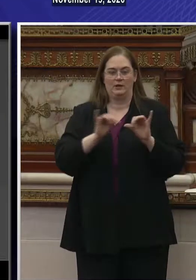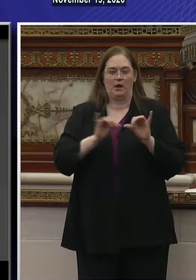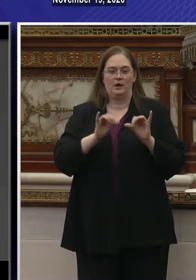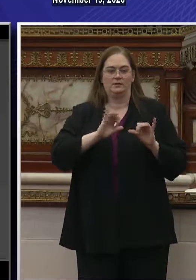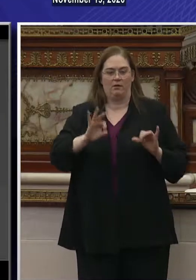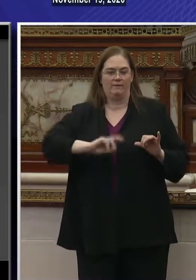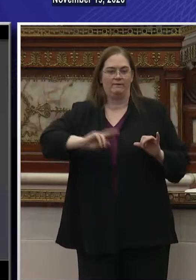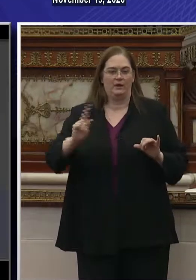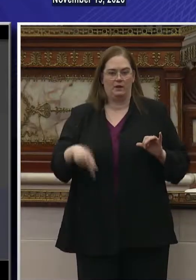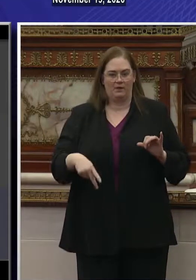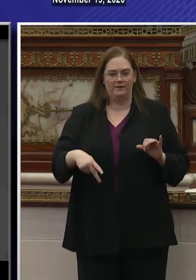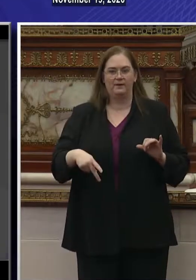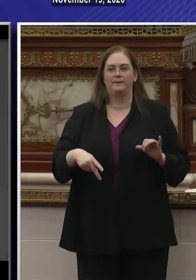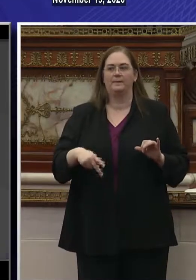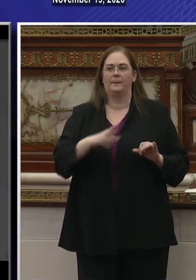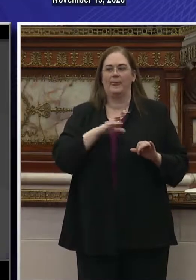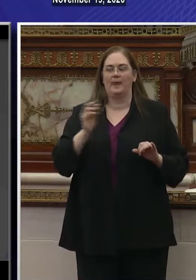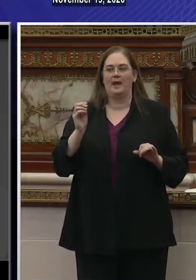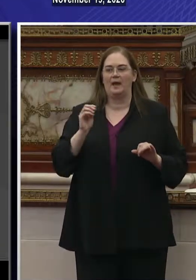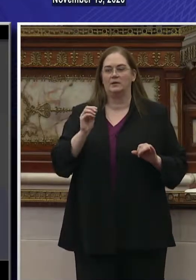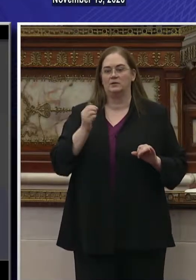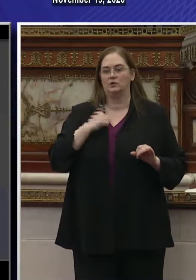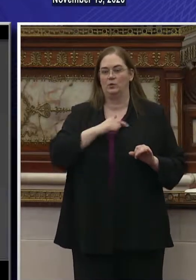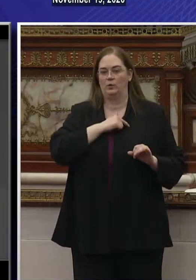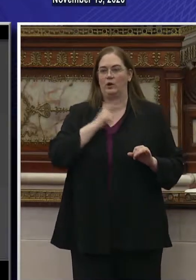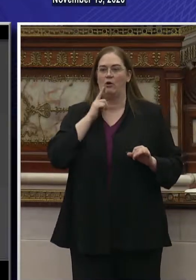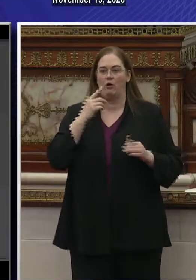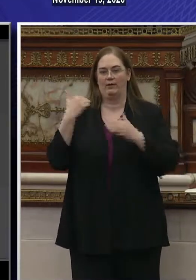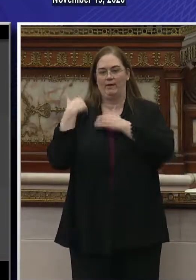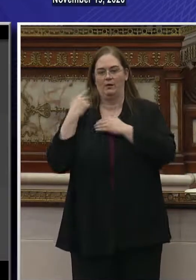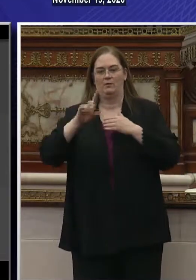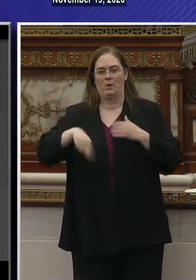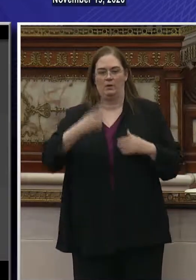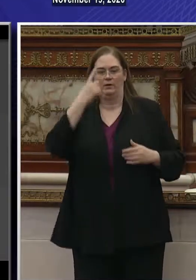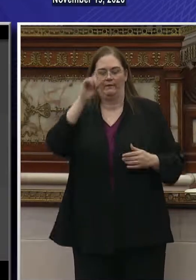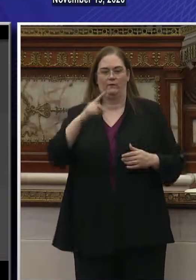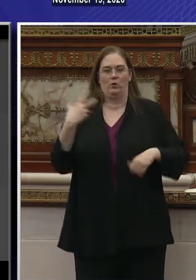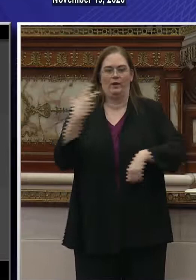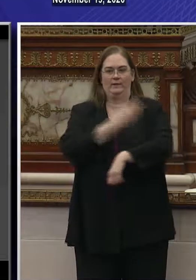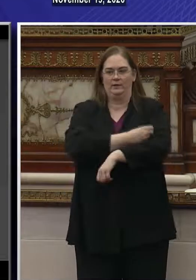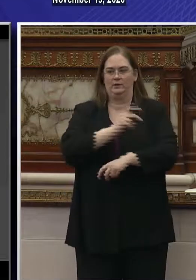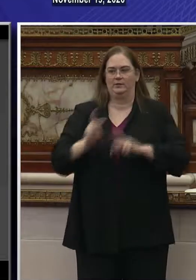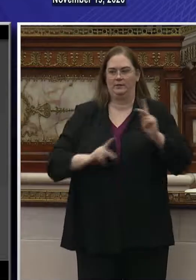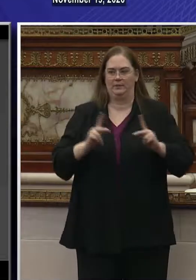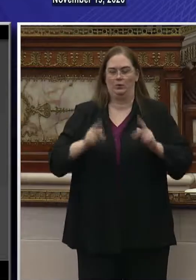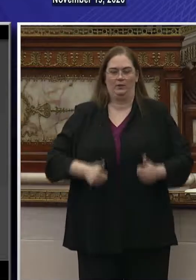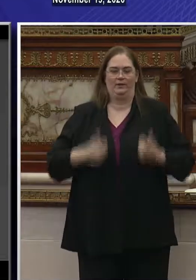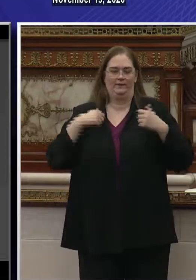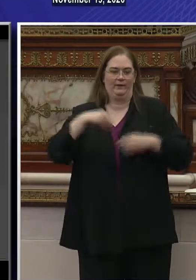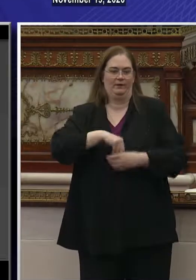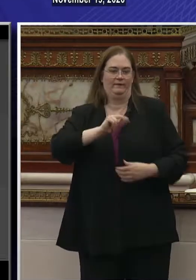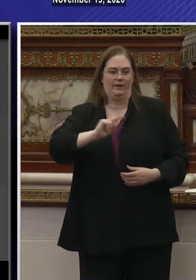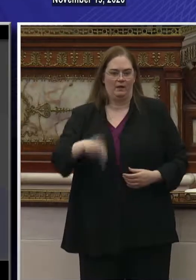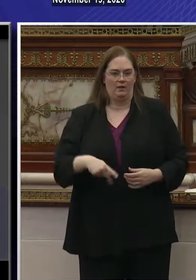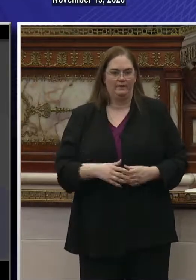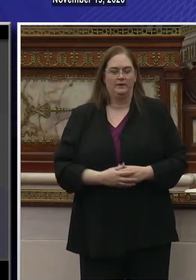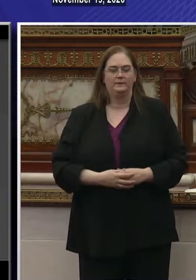of Philadelphia, and we are accountable only for immunizing Philadelphia residents.